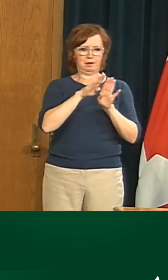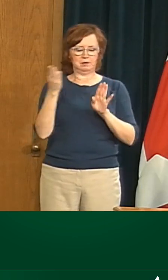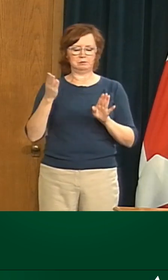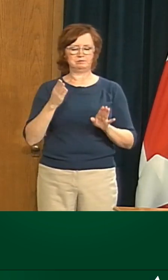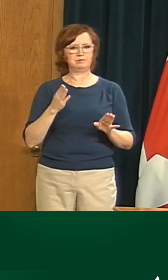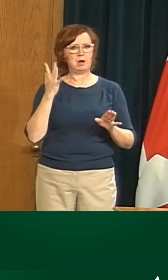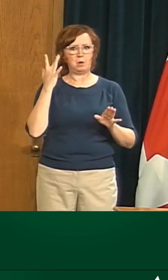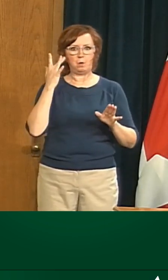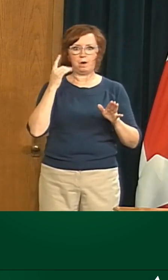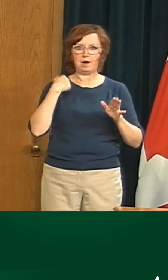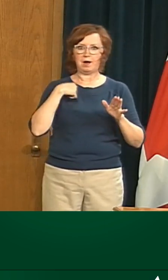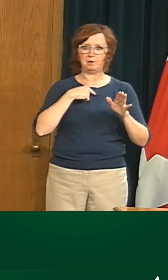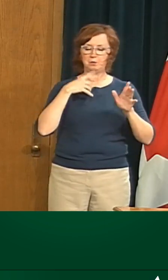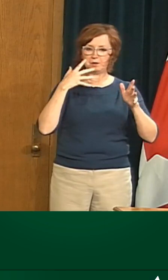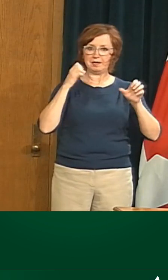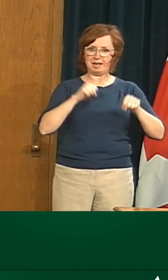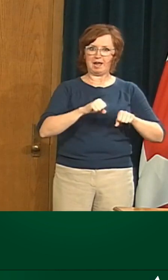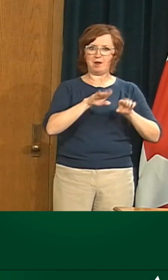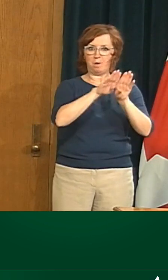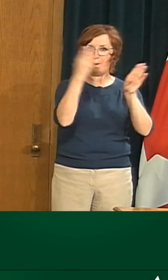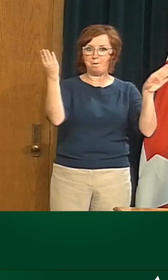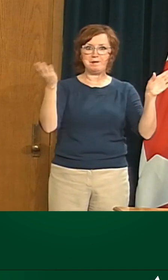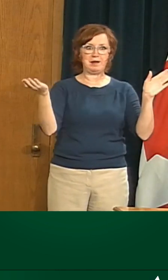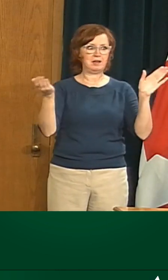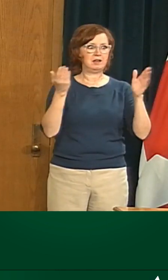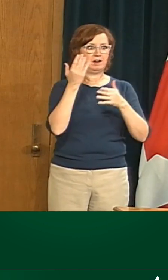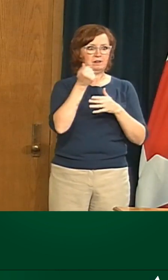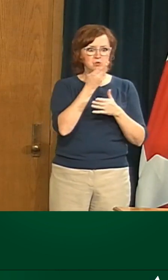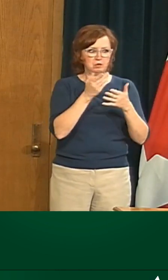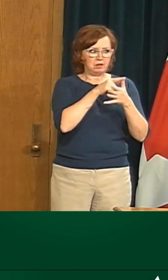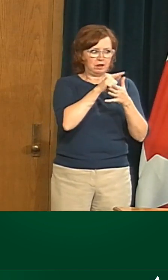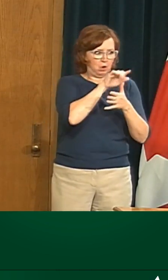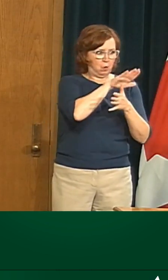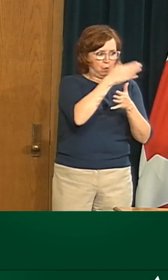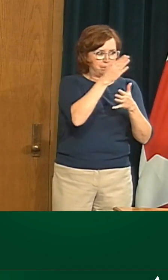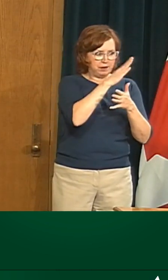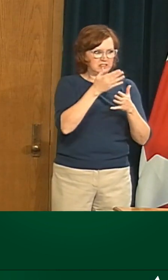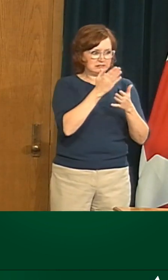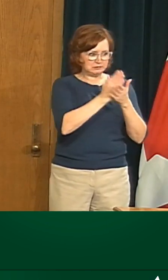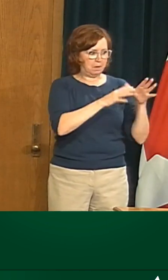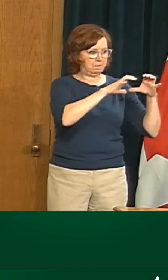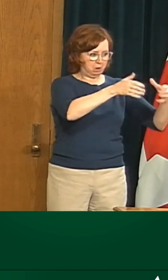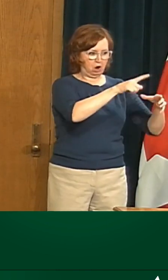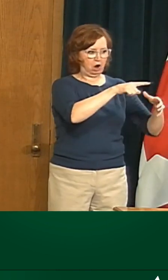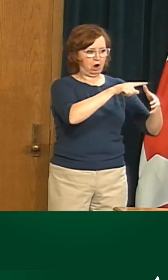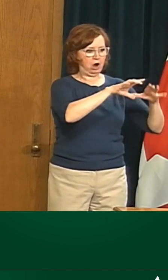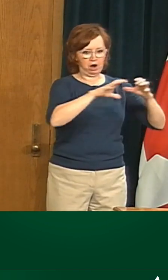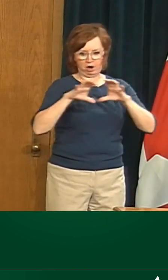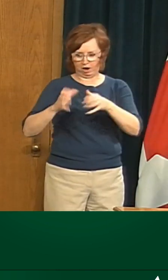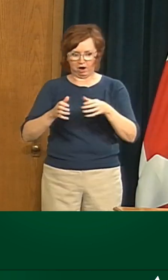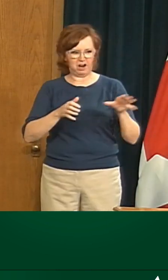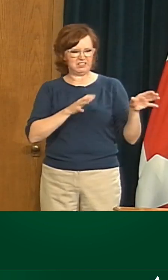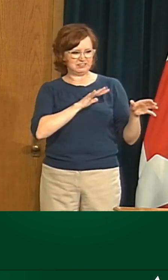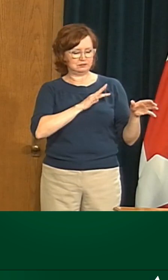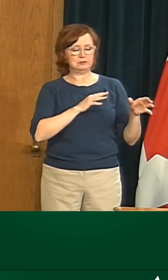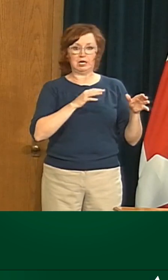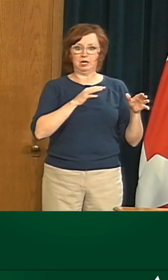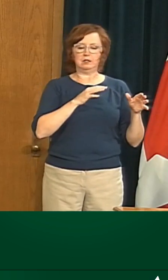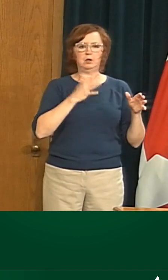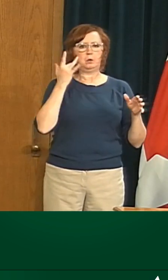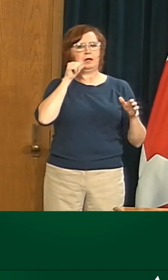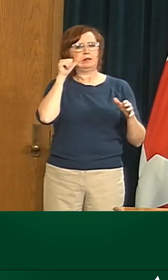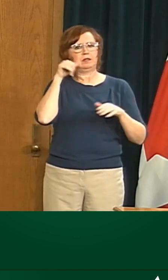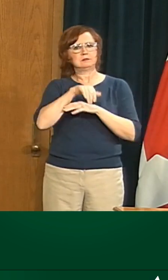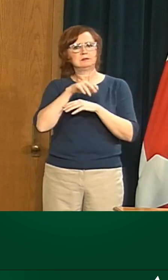been practicing physical distancing and other measures to keep the curve flat. And so as we go forward, it's not